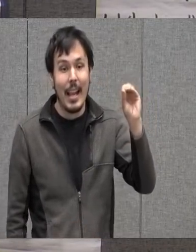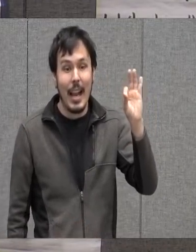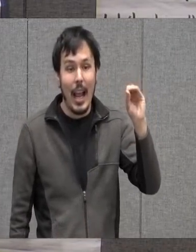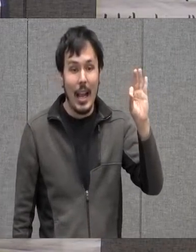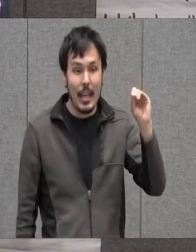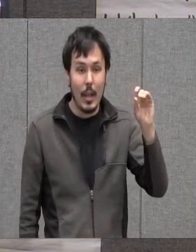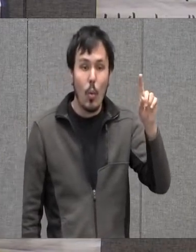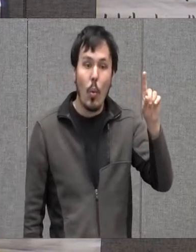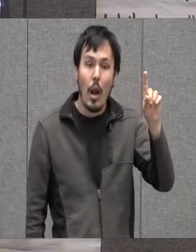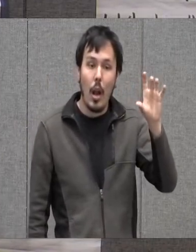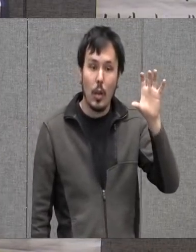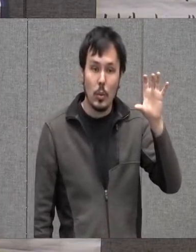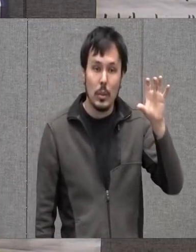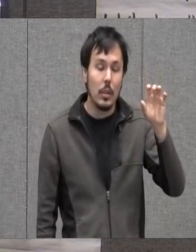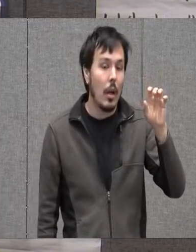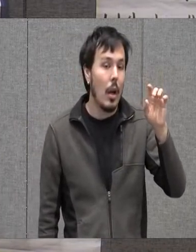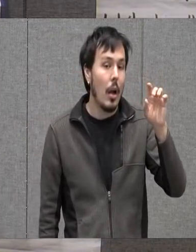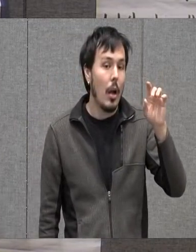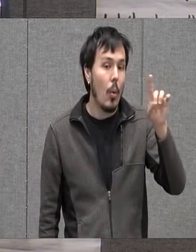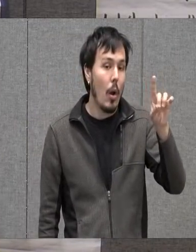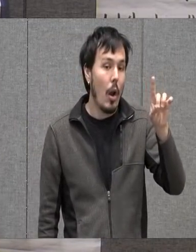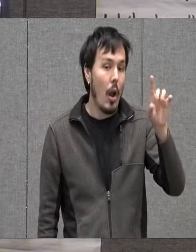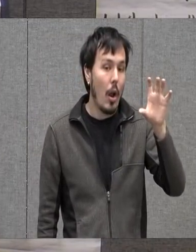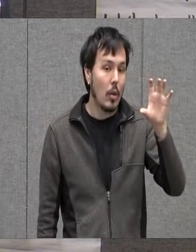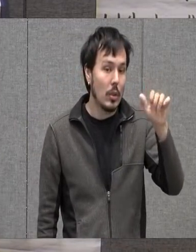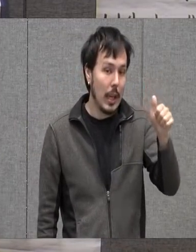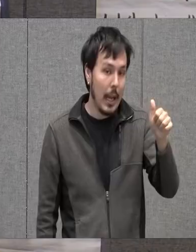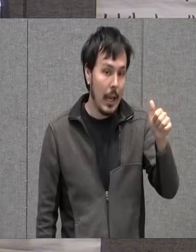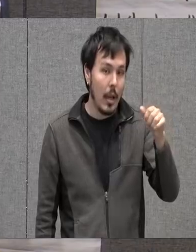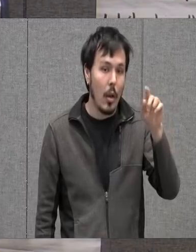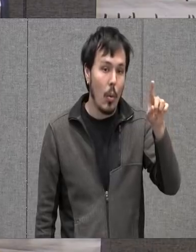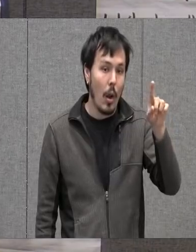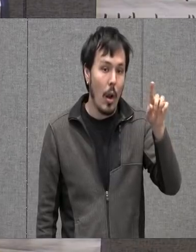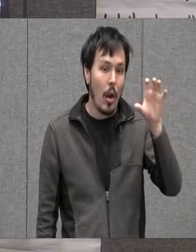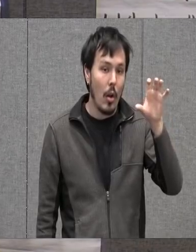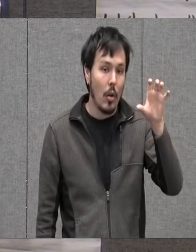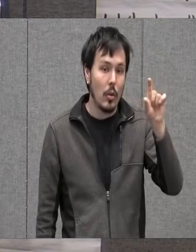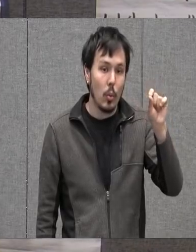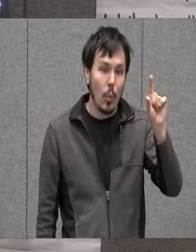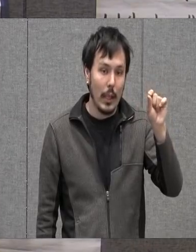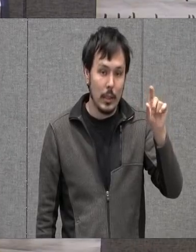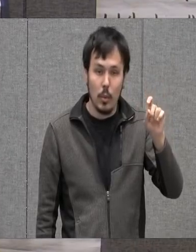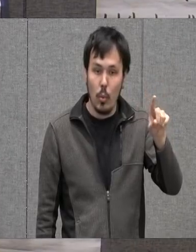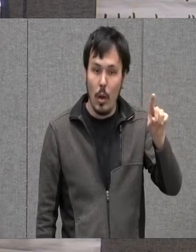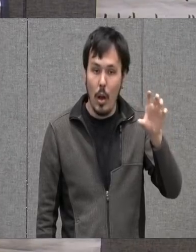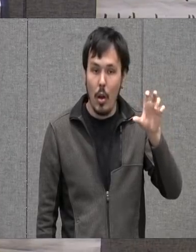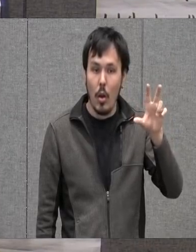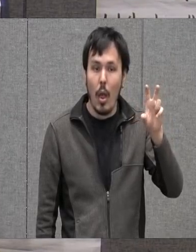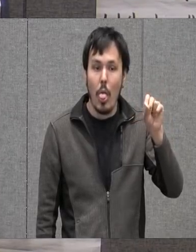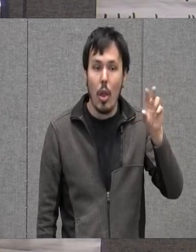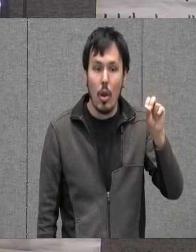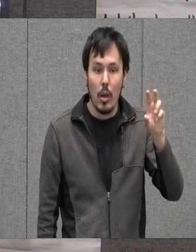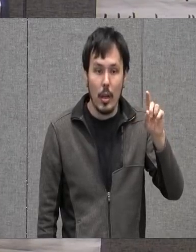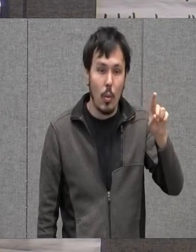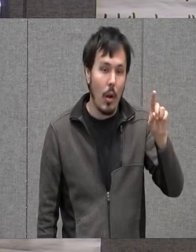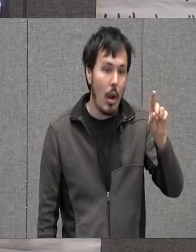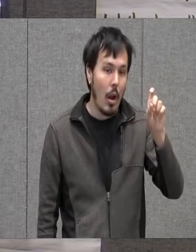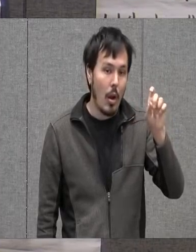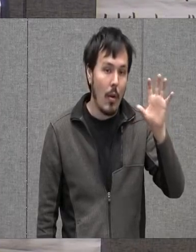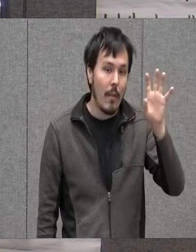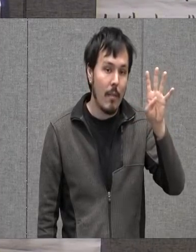90, 100, 110, 120, 130,